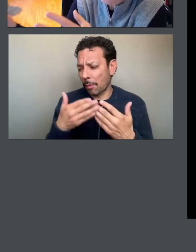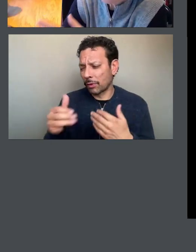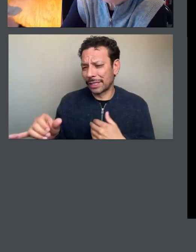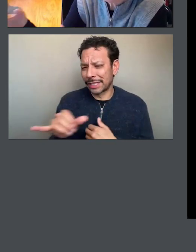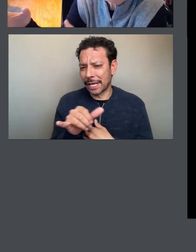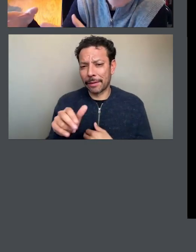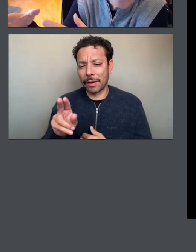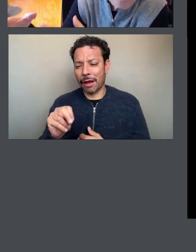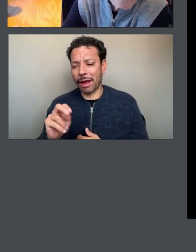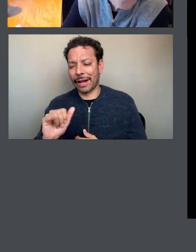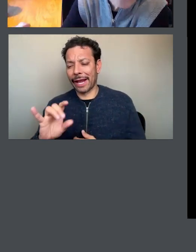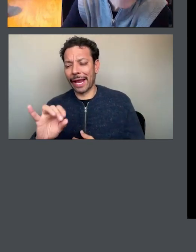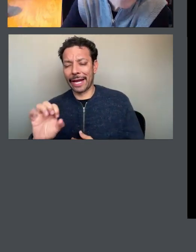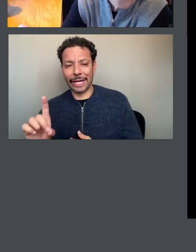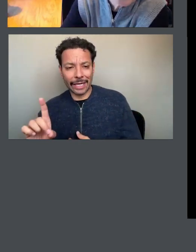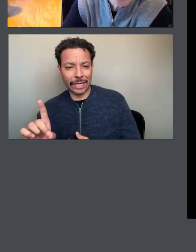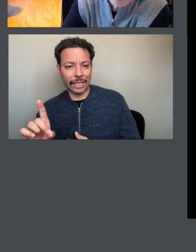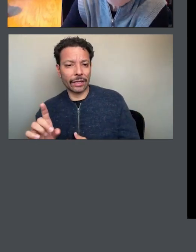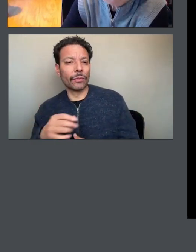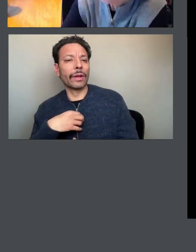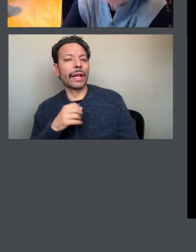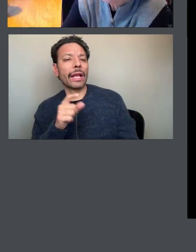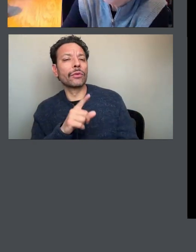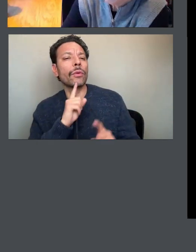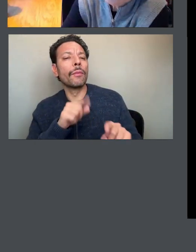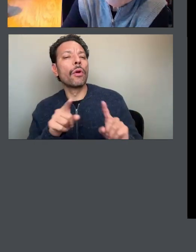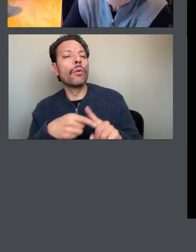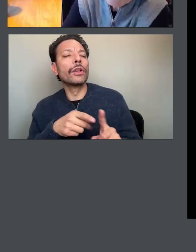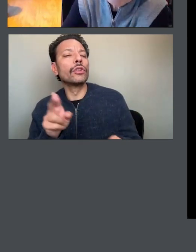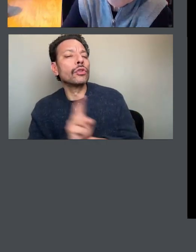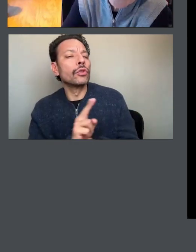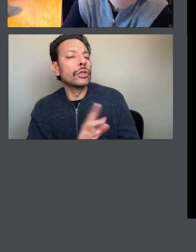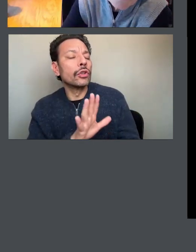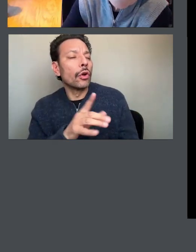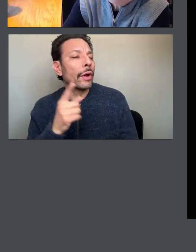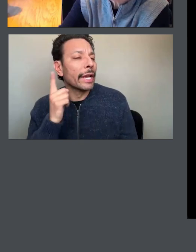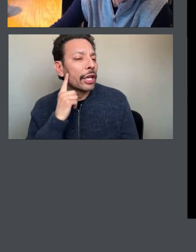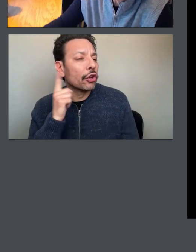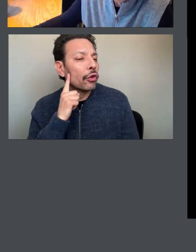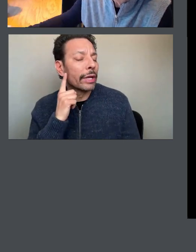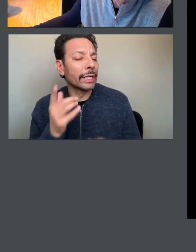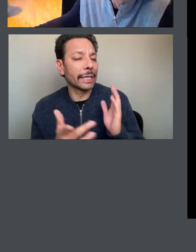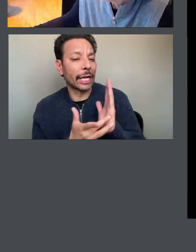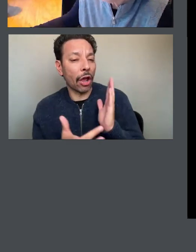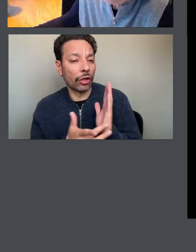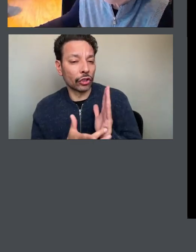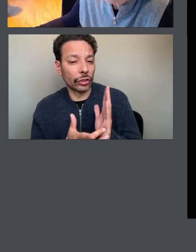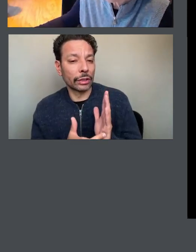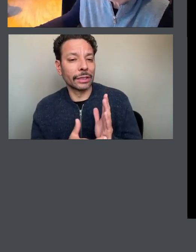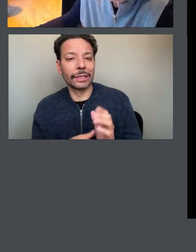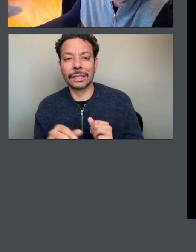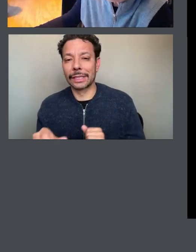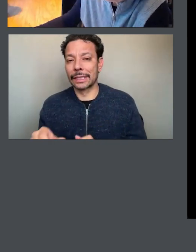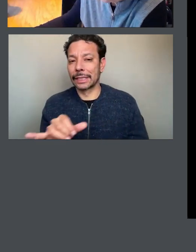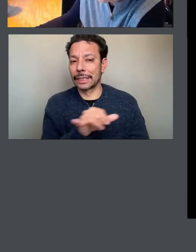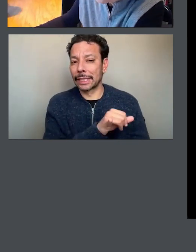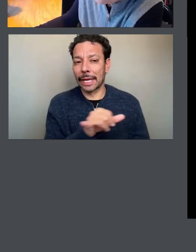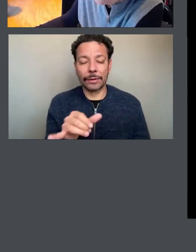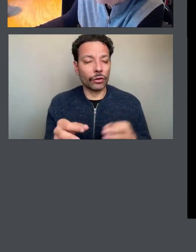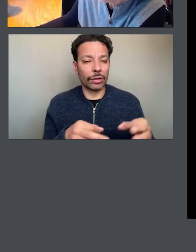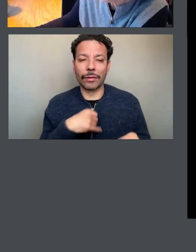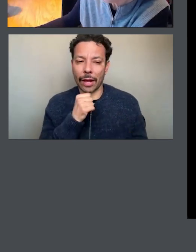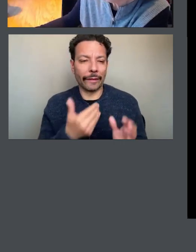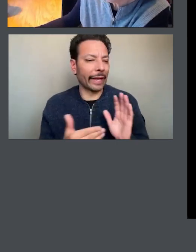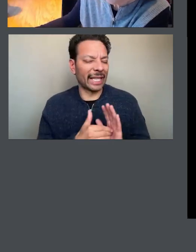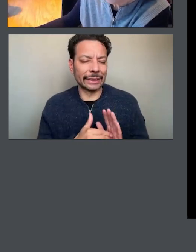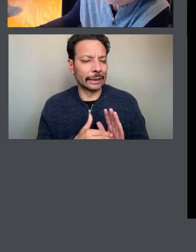then ask them, report on when you are using your hearing technology. Same instructions. So I'm not going to go over those again,